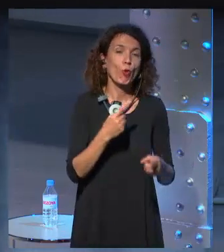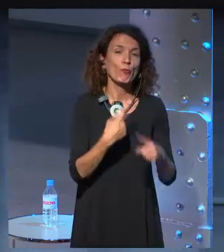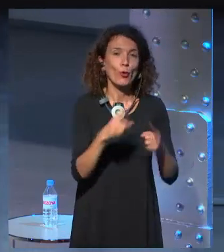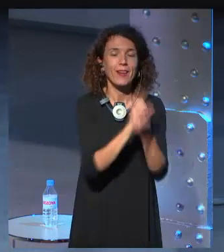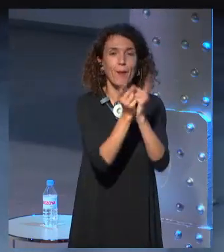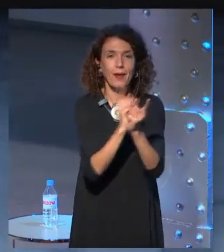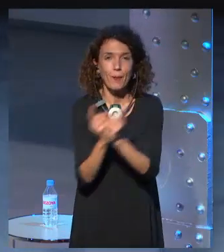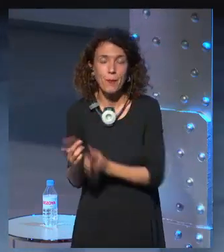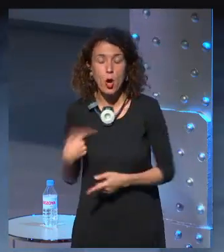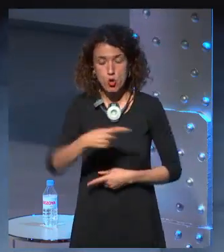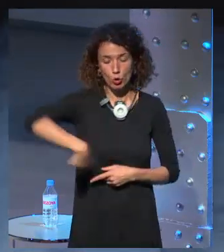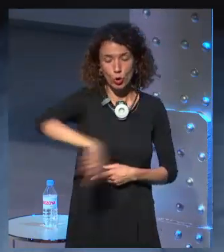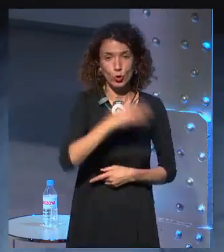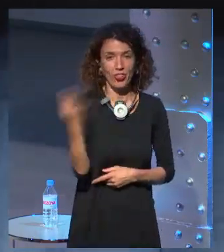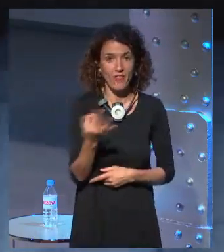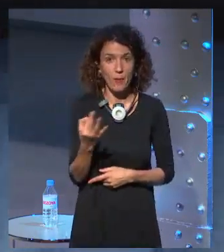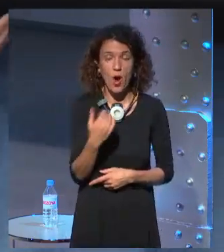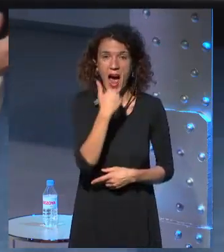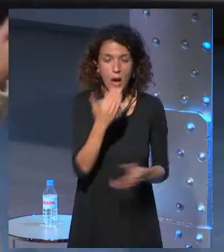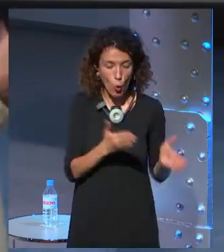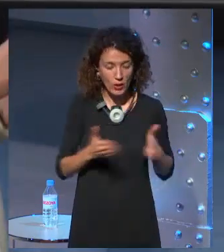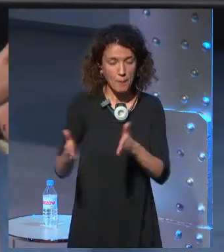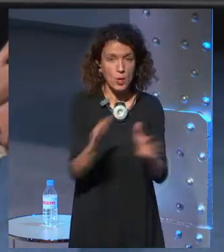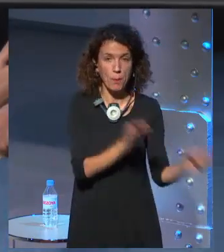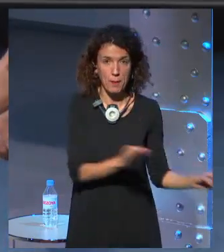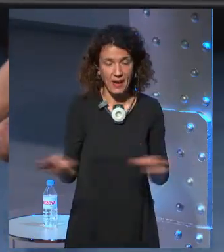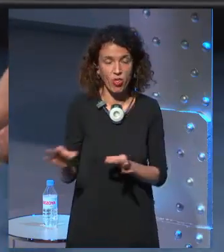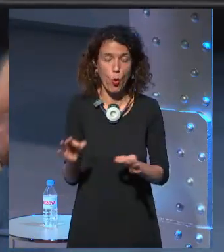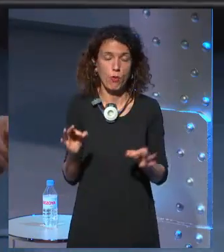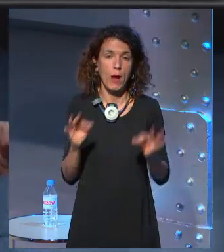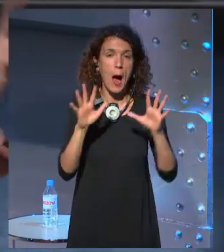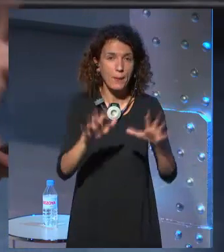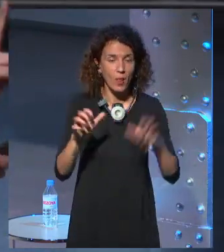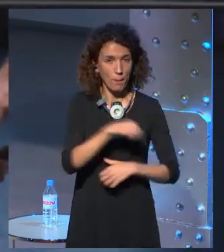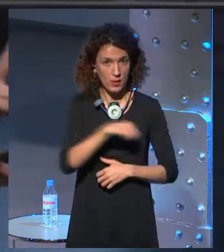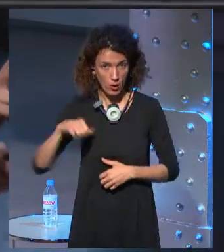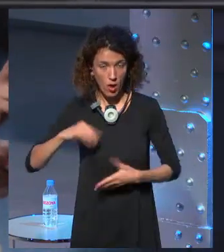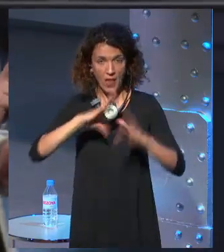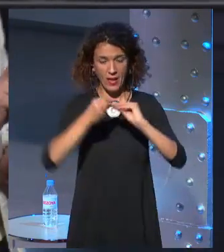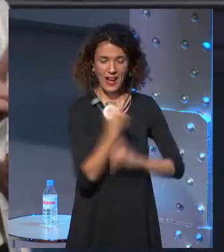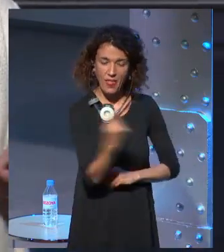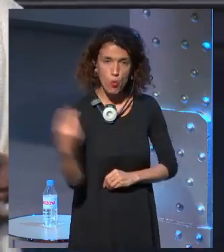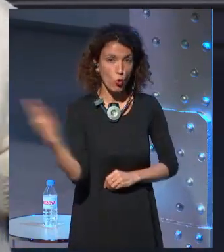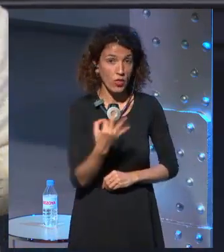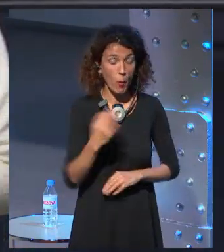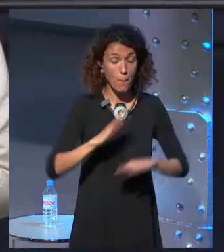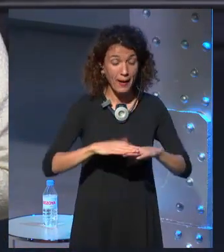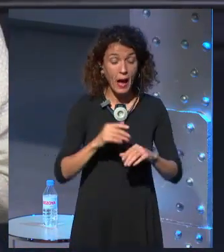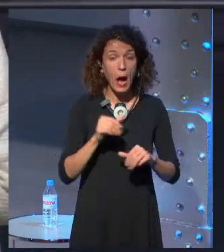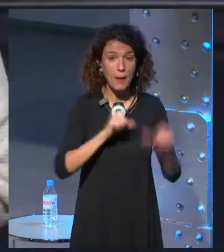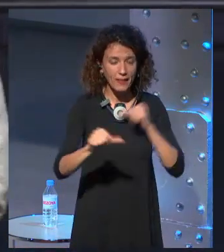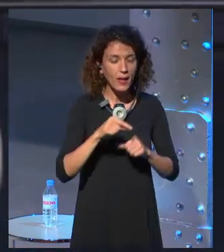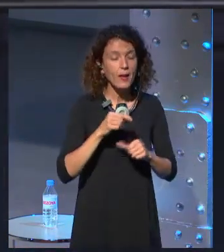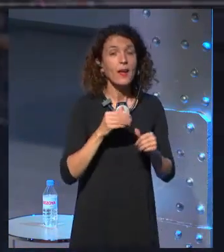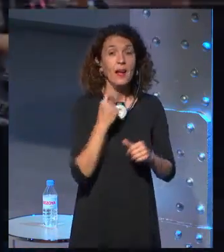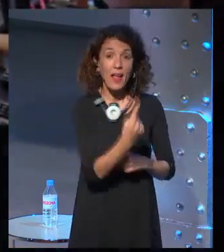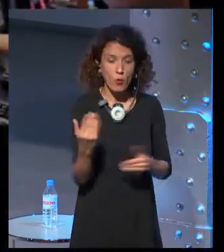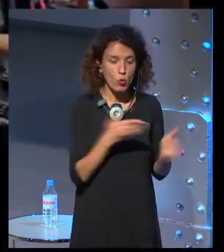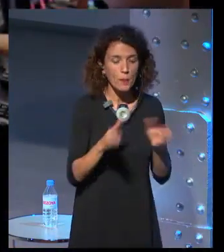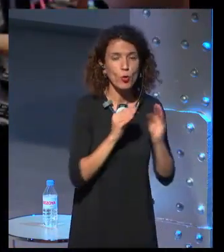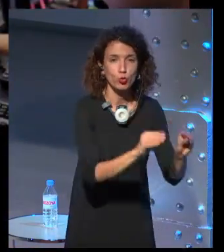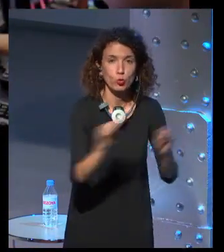plans that they're going after in their own way. Second big shift. I don't know if those